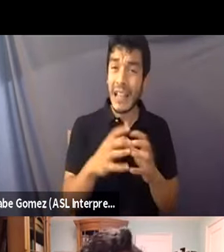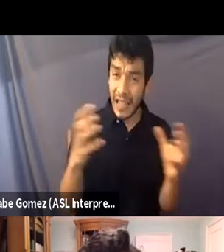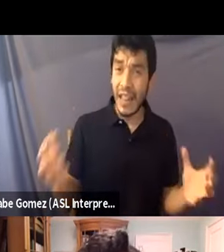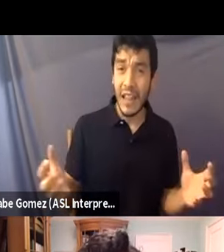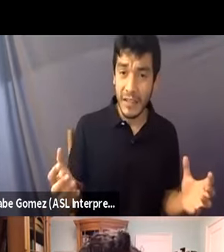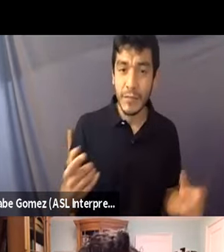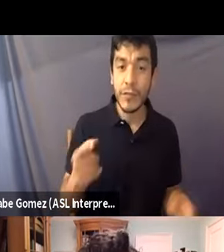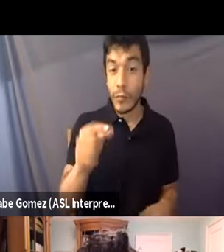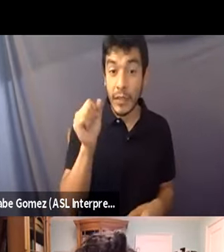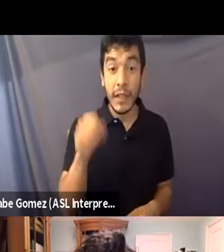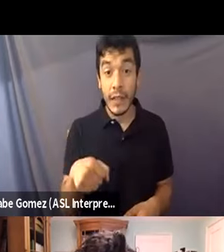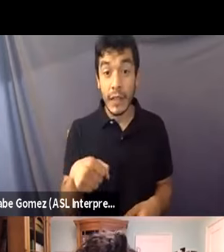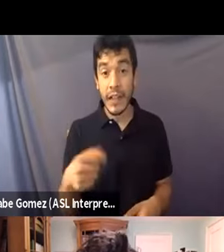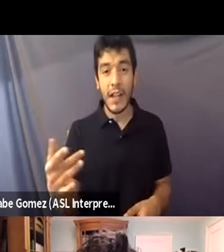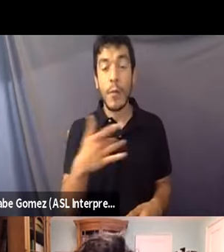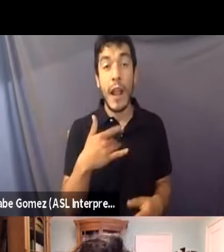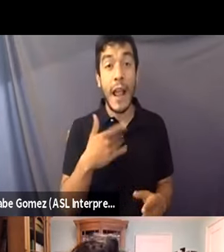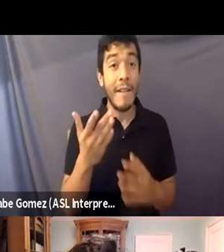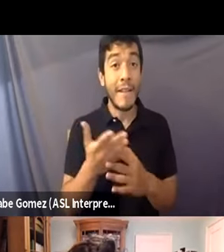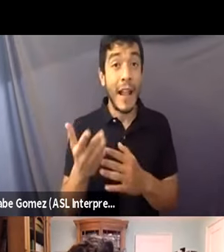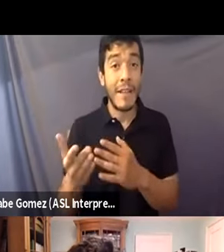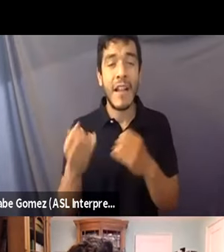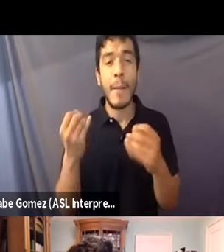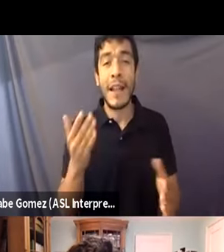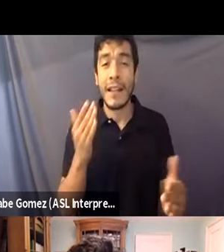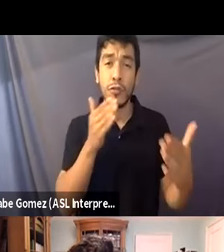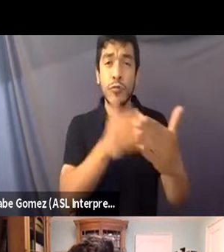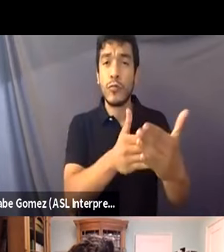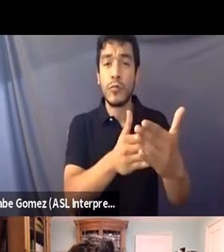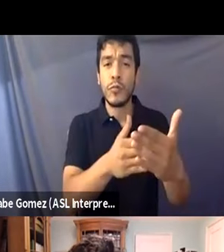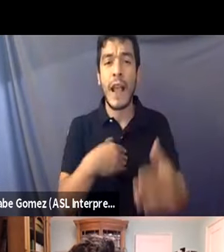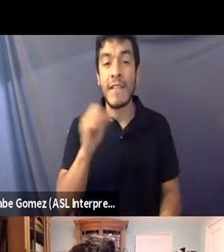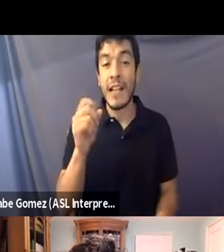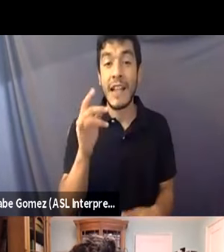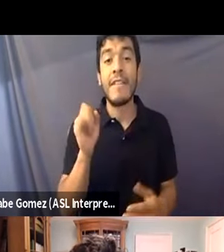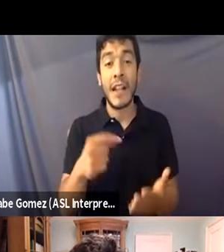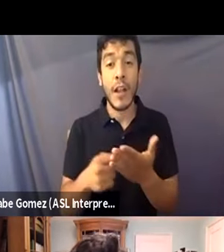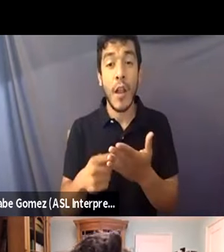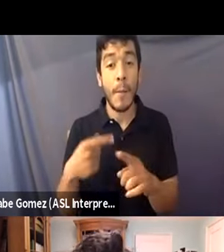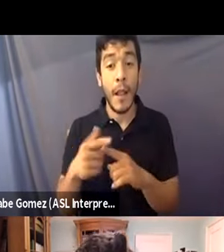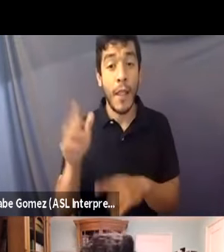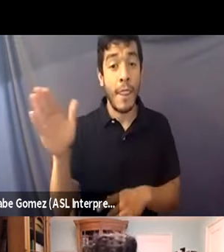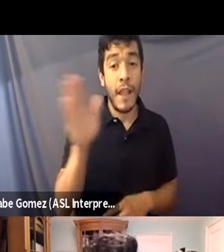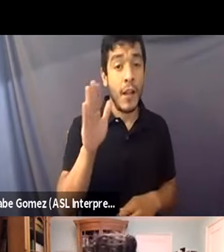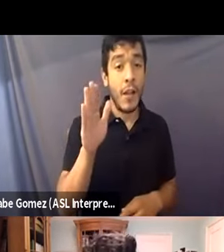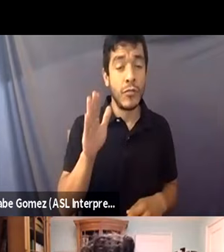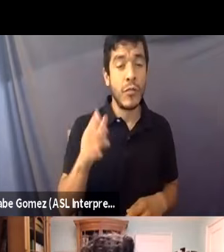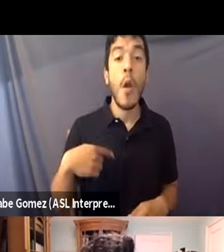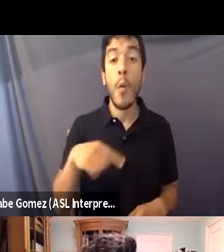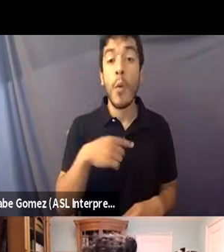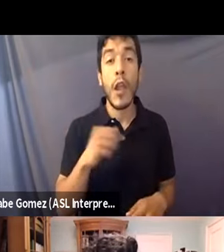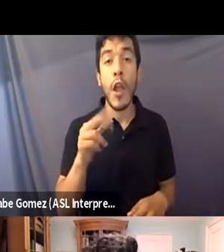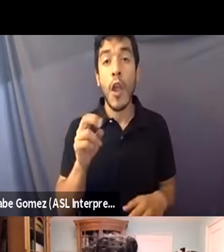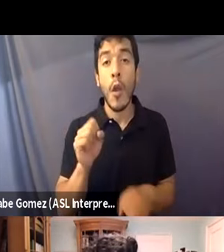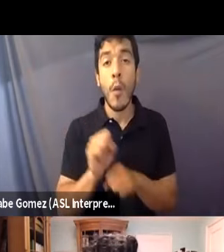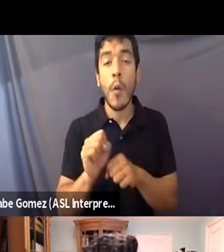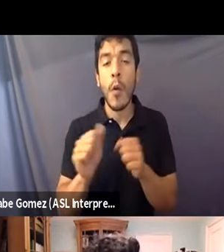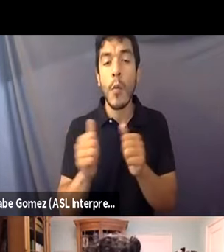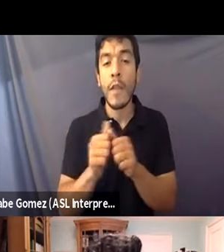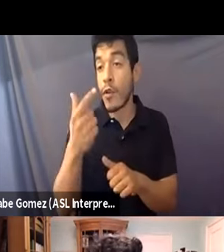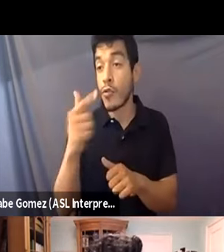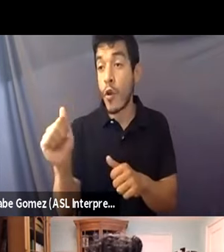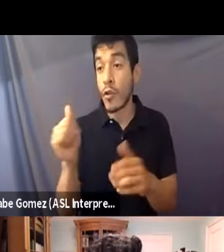you know, we have filed a number of lawsuits. feel like Stephanie can talk about theirs. We are joint plaintiffs in the Georgia lawsuit. I know you